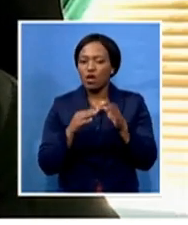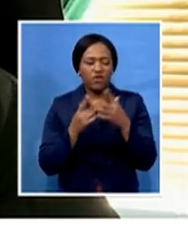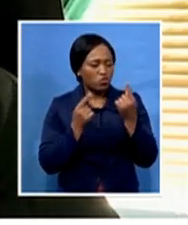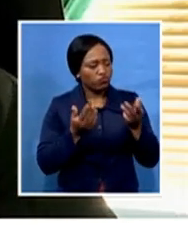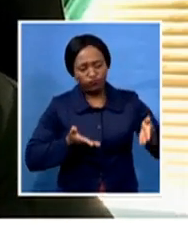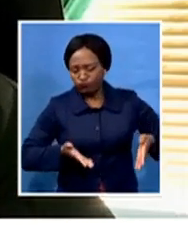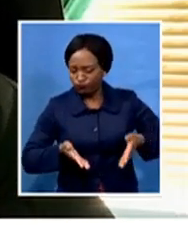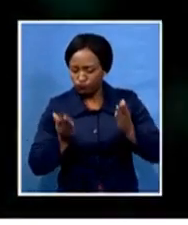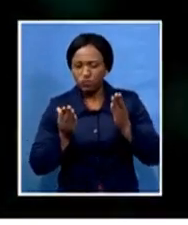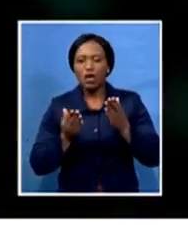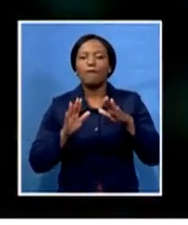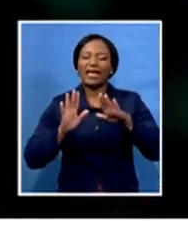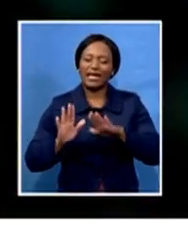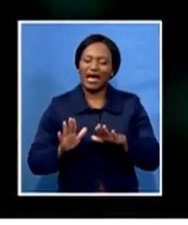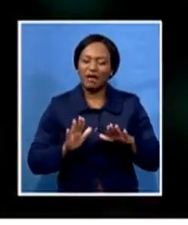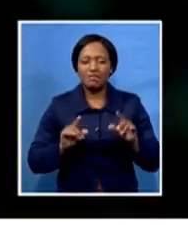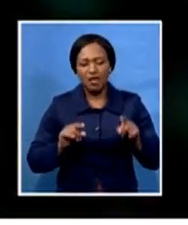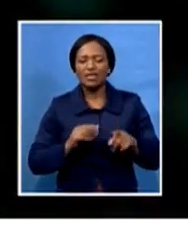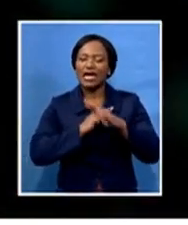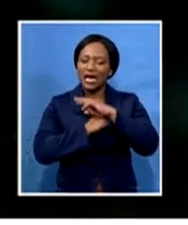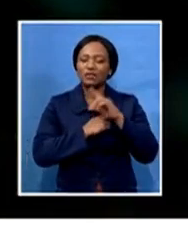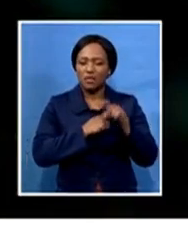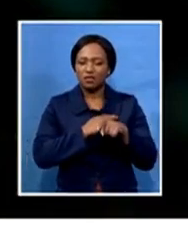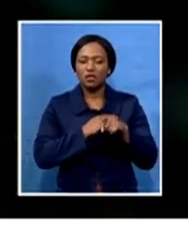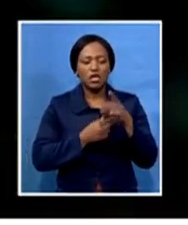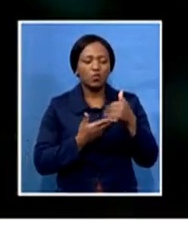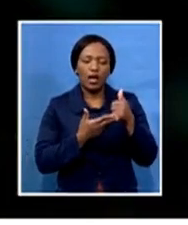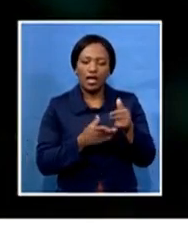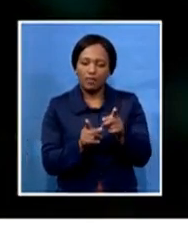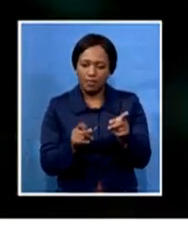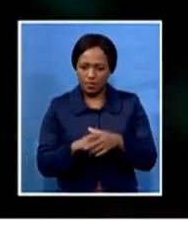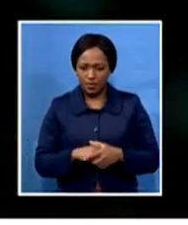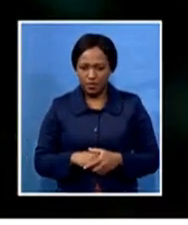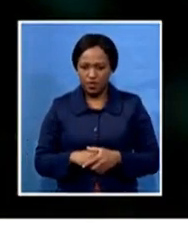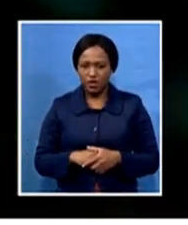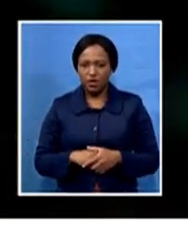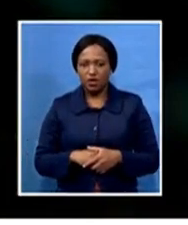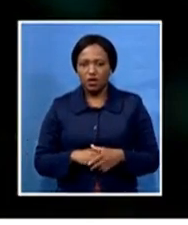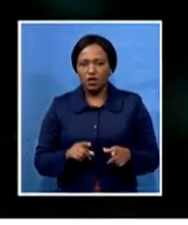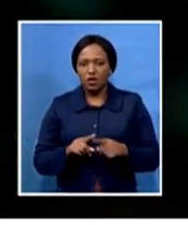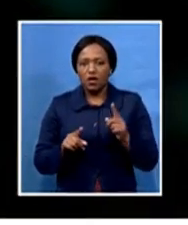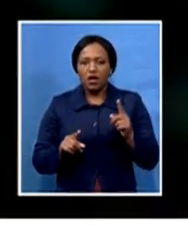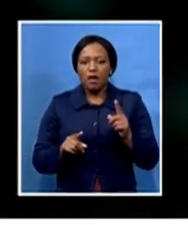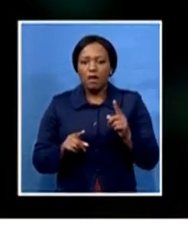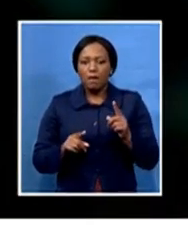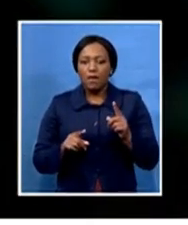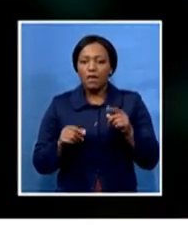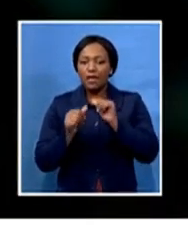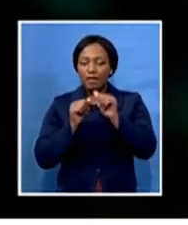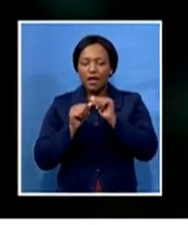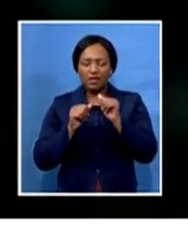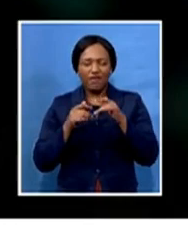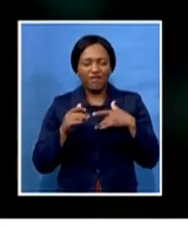relaxed, and that will help you. There is, however, no better feeling than knowing you have beaten the virus and you are heading home.